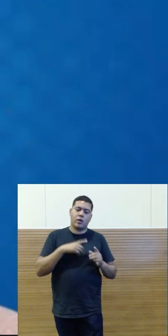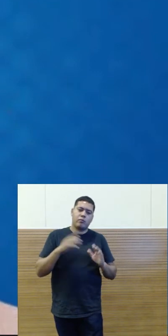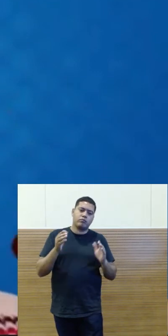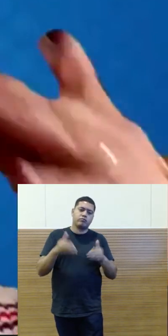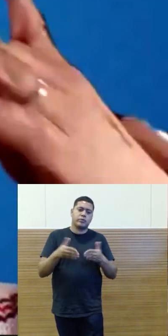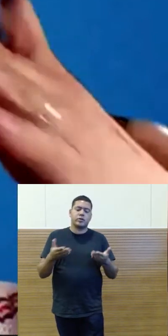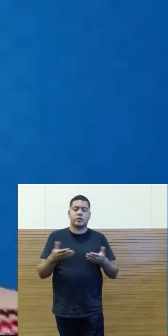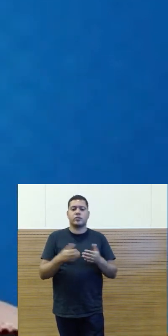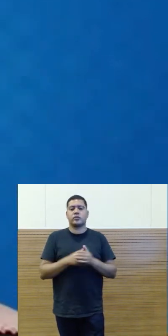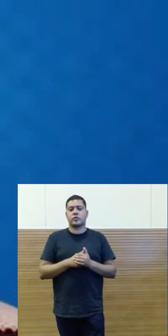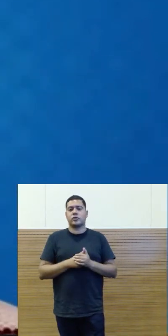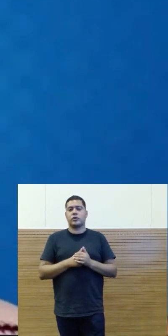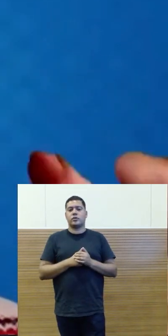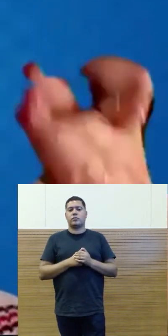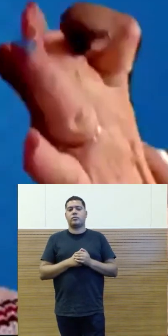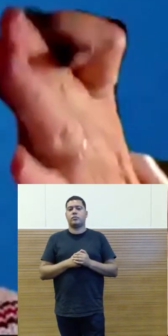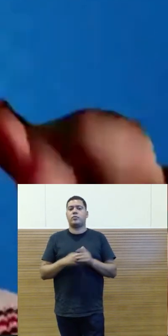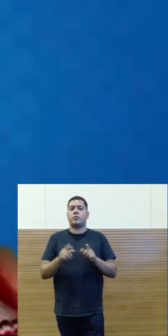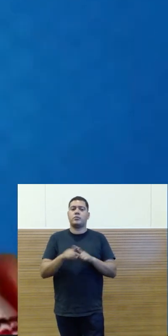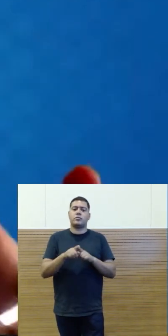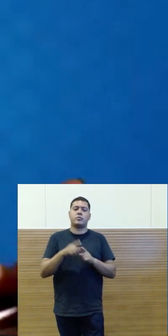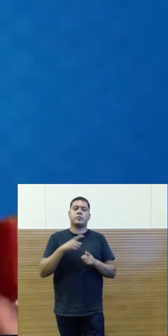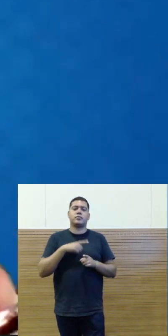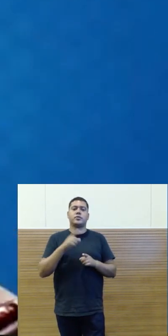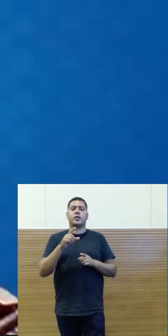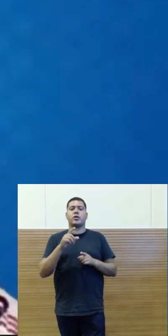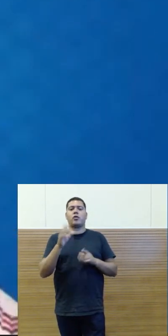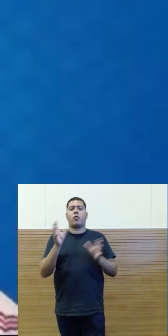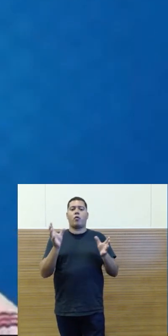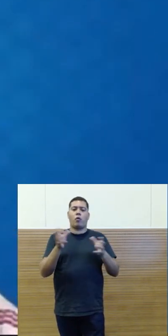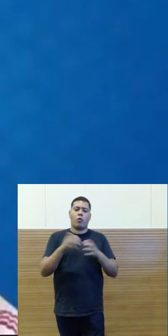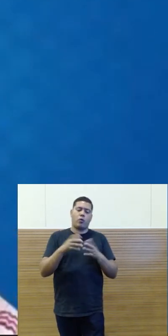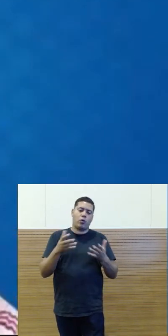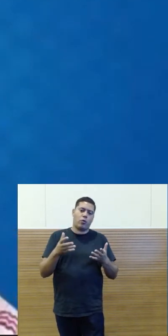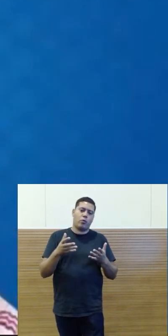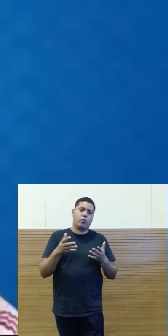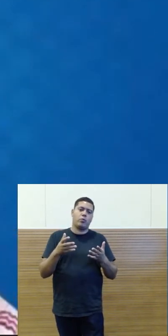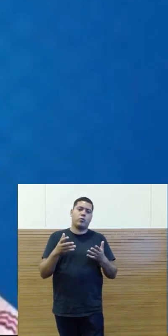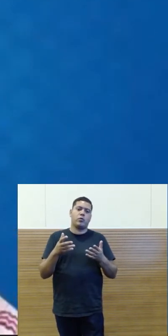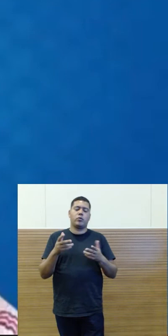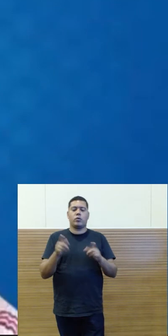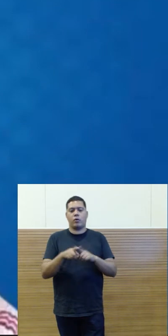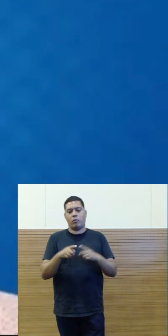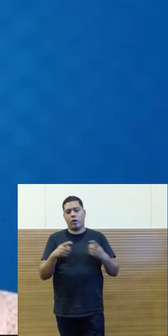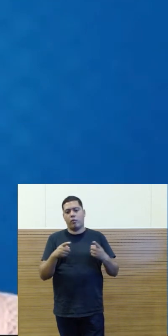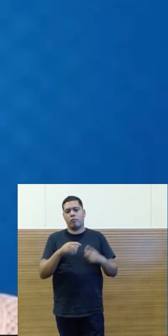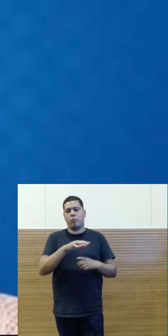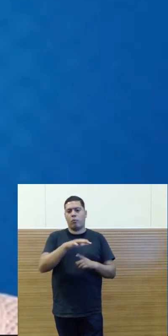Diet Coalition, maybe focusing on food supply, food environments, and valuing of food.